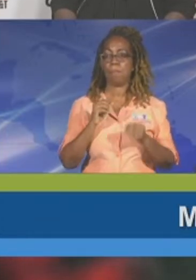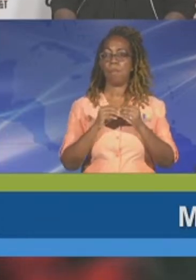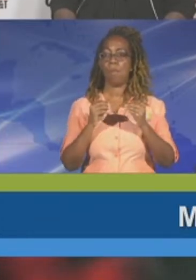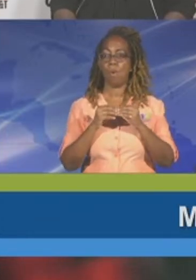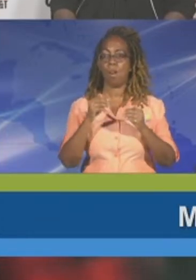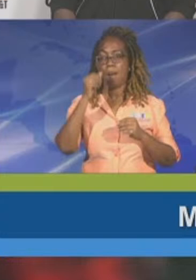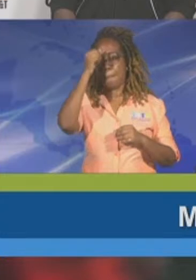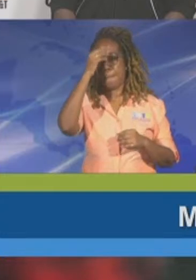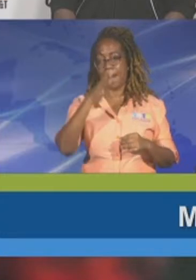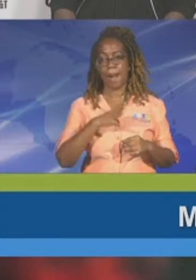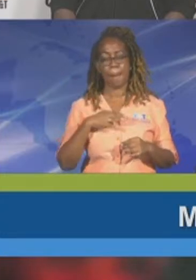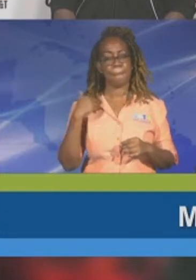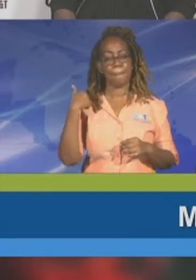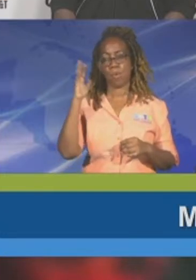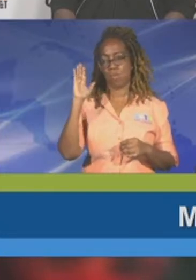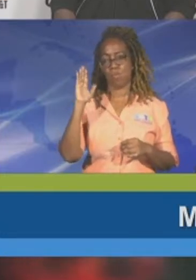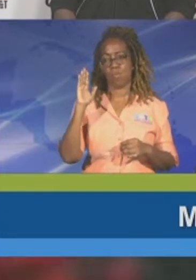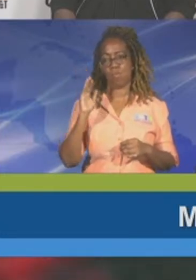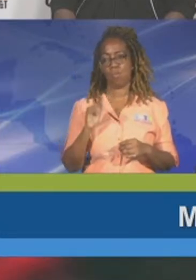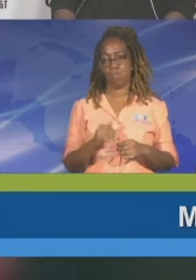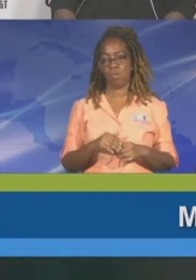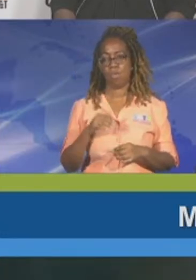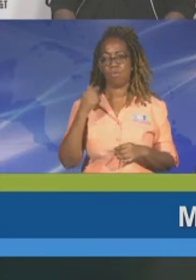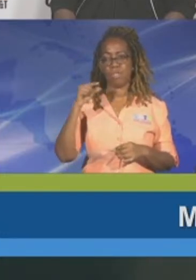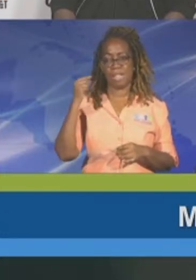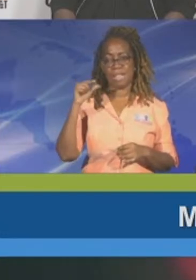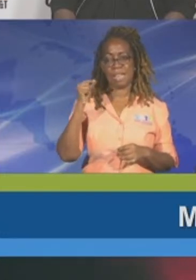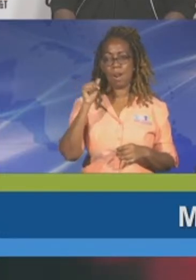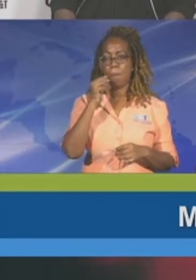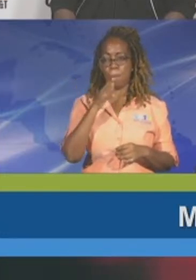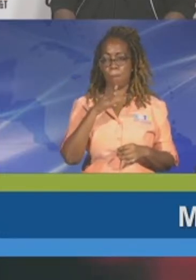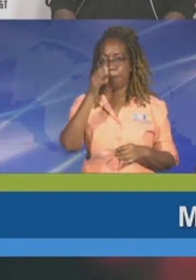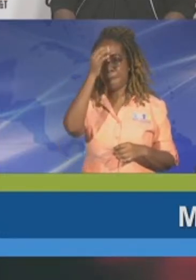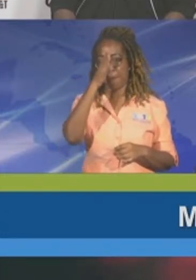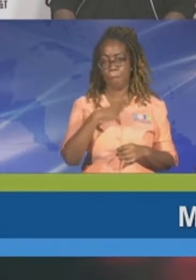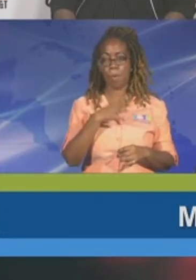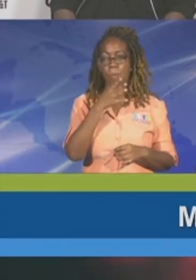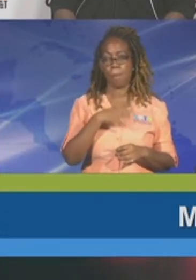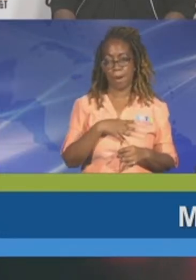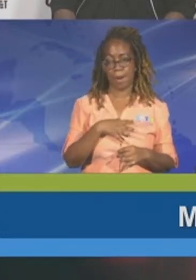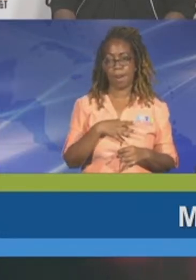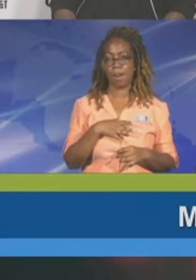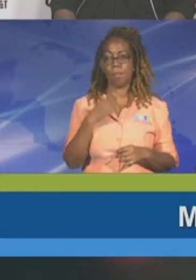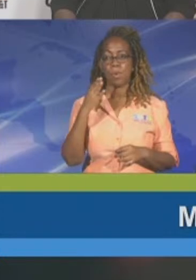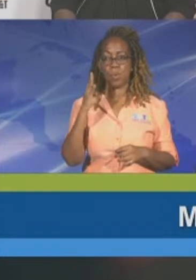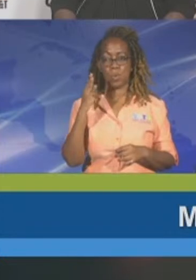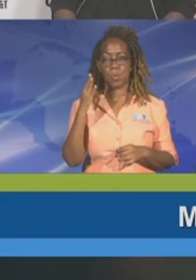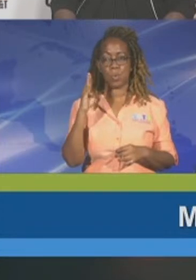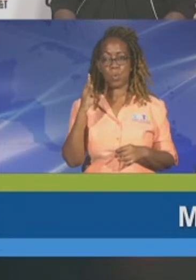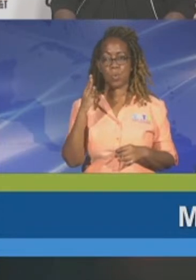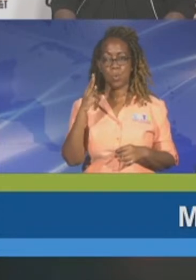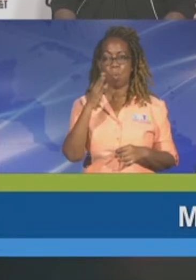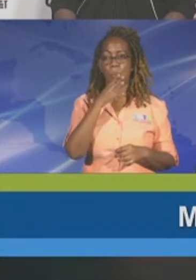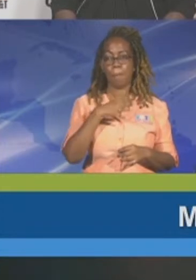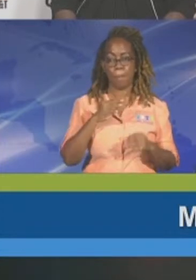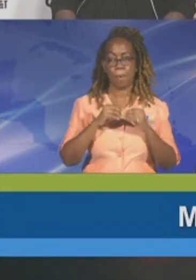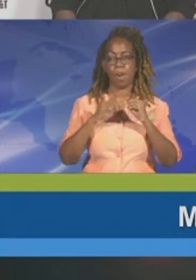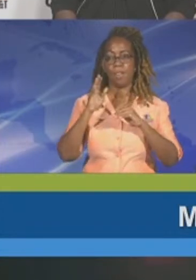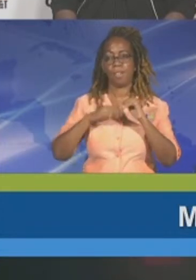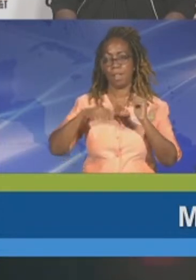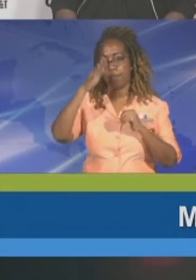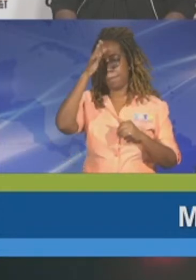you see men in green representing more than 75%, whereas women depicted in